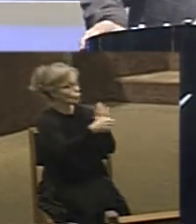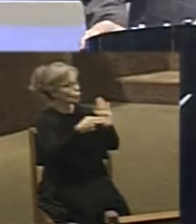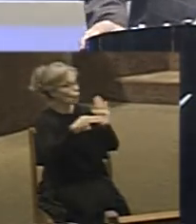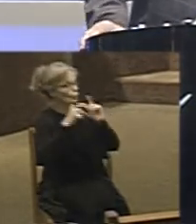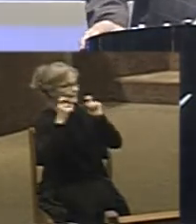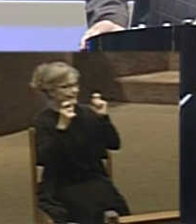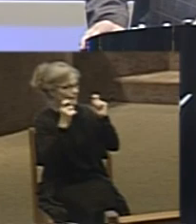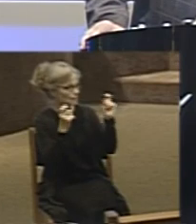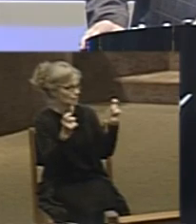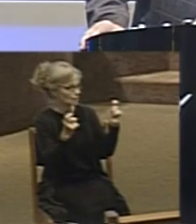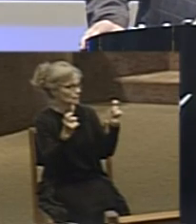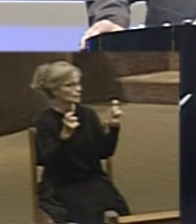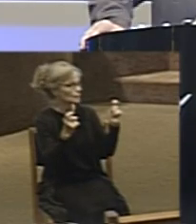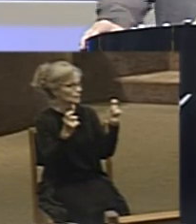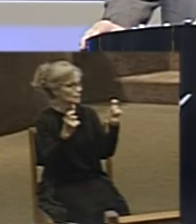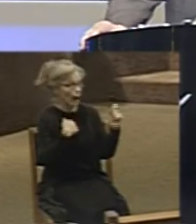sin.